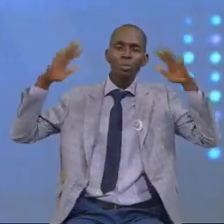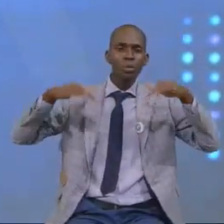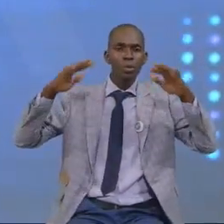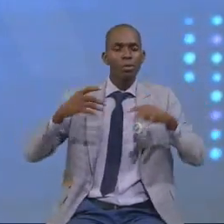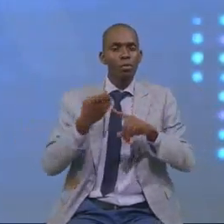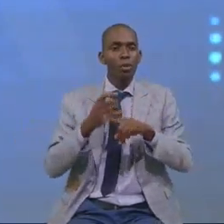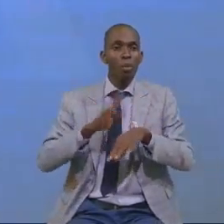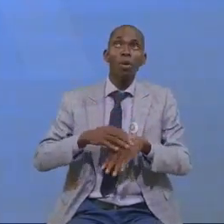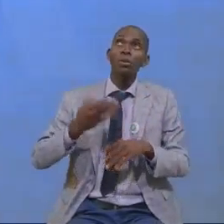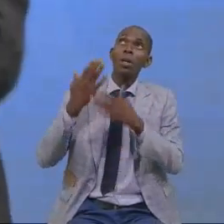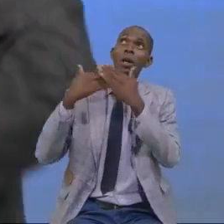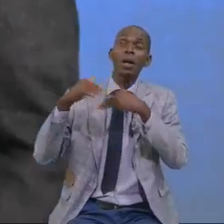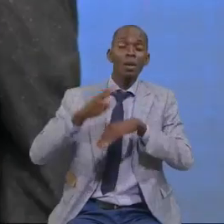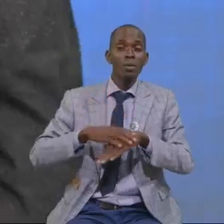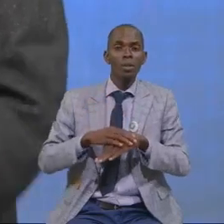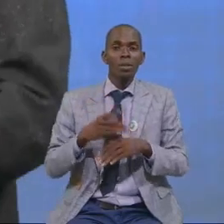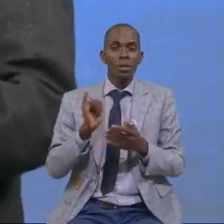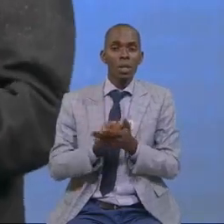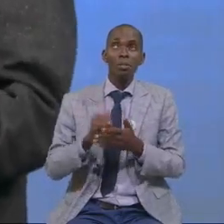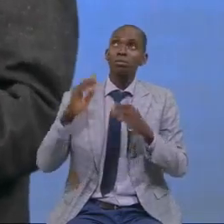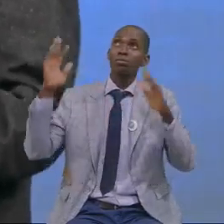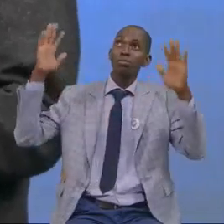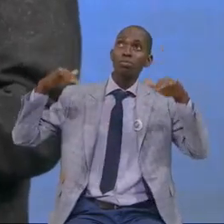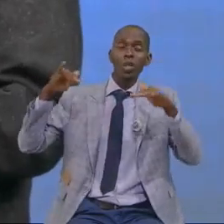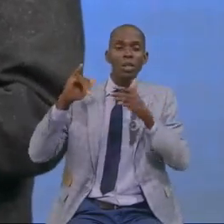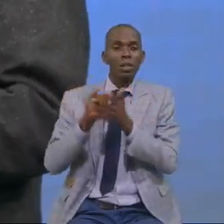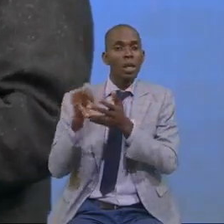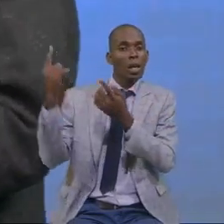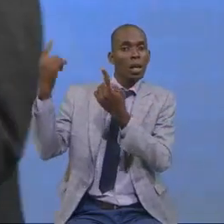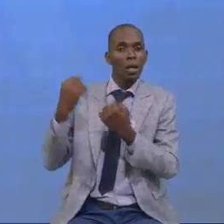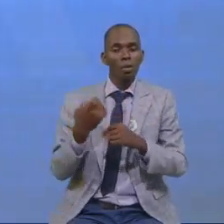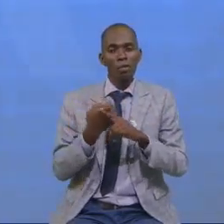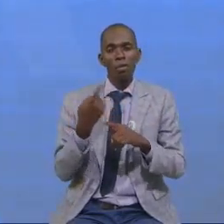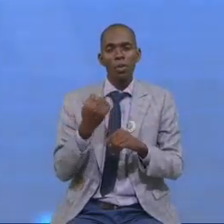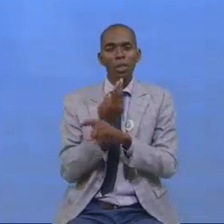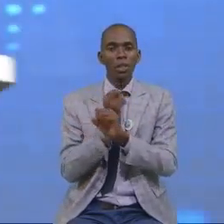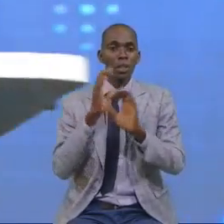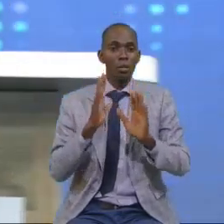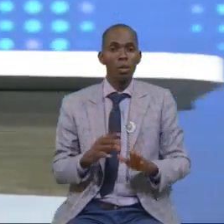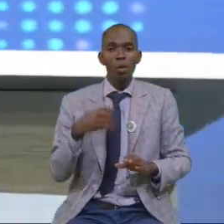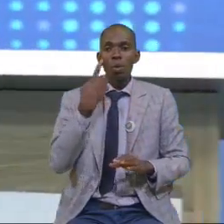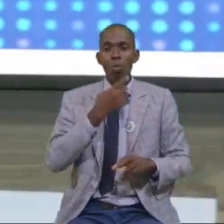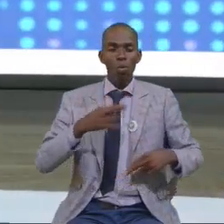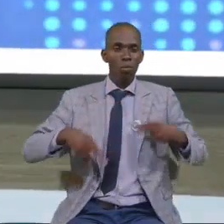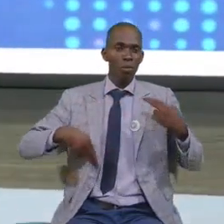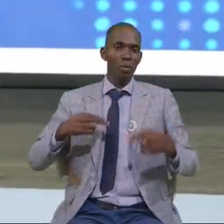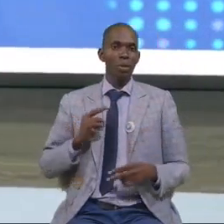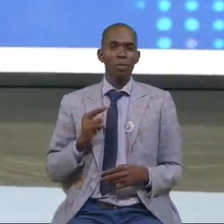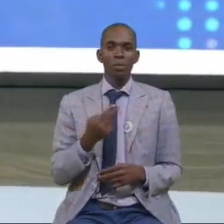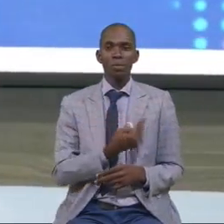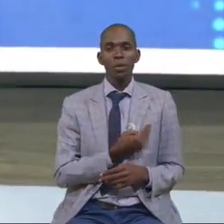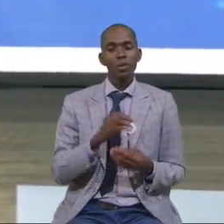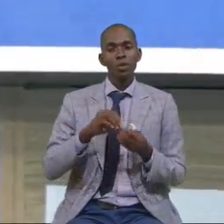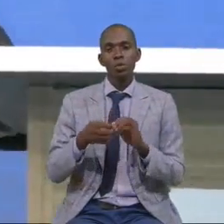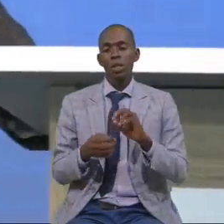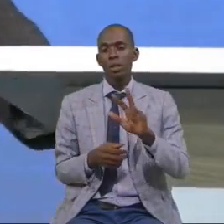high, the rain that comes from the Redeemer who revives us. Number three